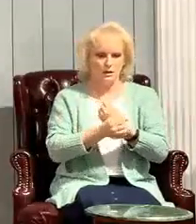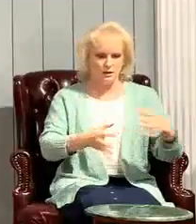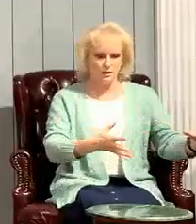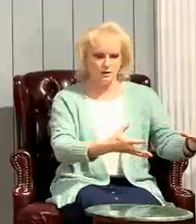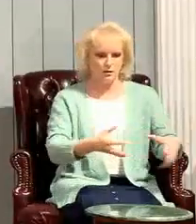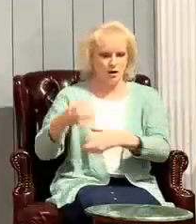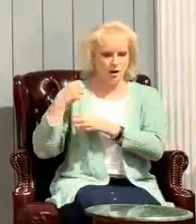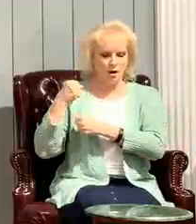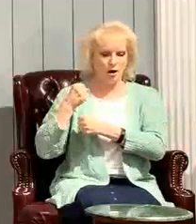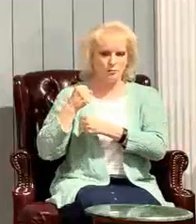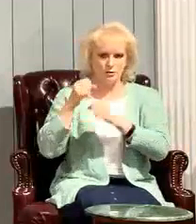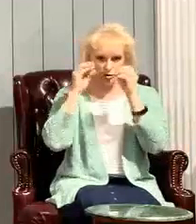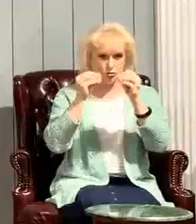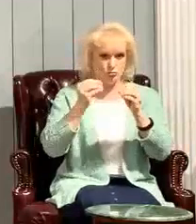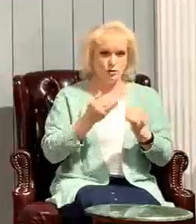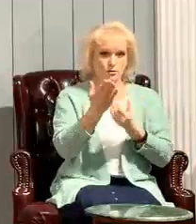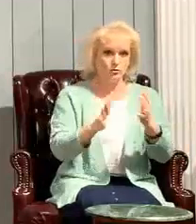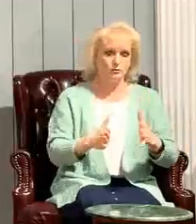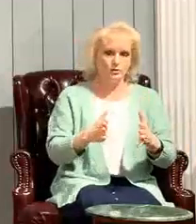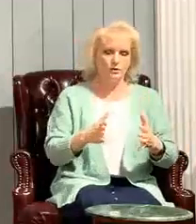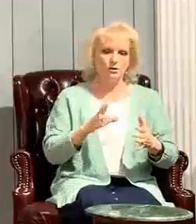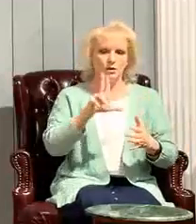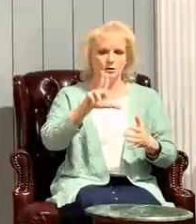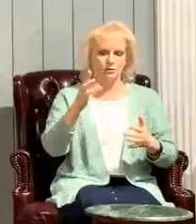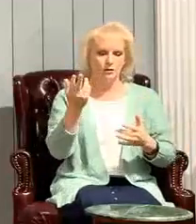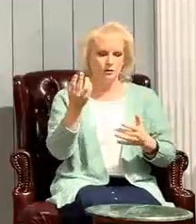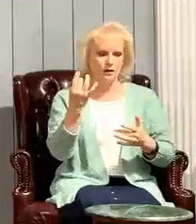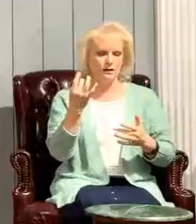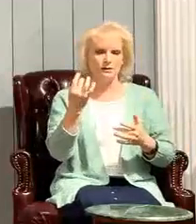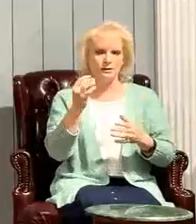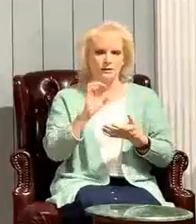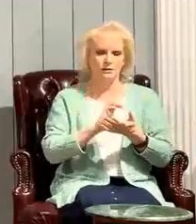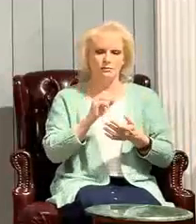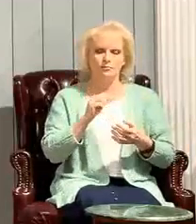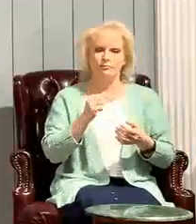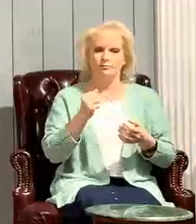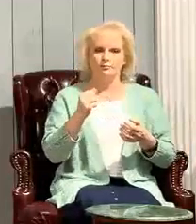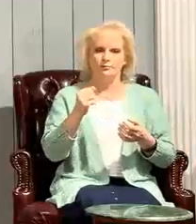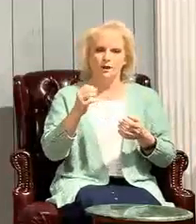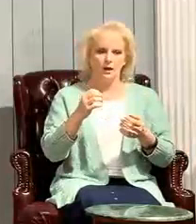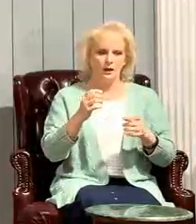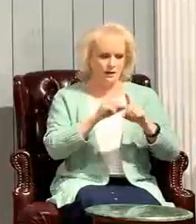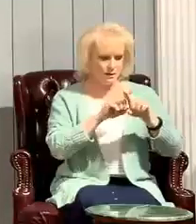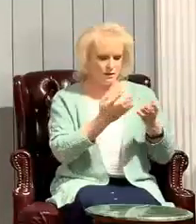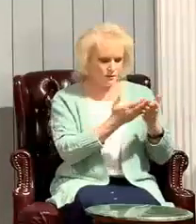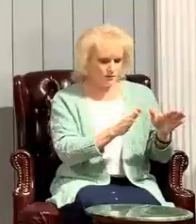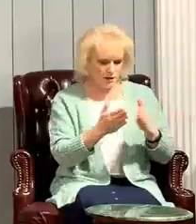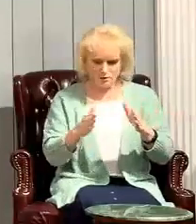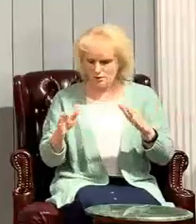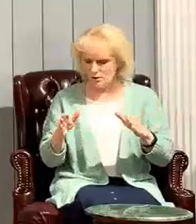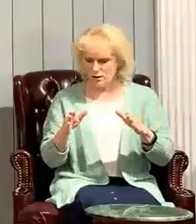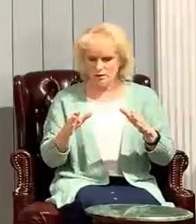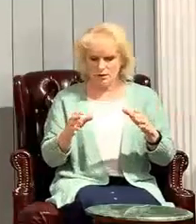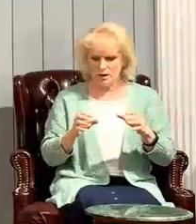servants, born in his own house, 318, and pursued them unto Dan. And he divided himself against them, he and his servants by night,